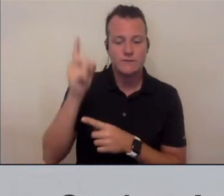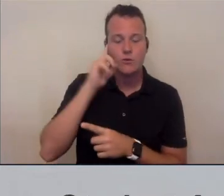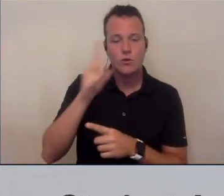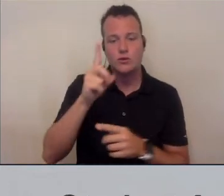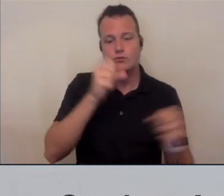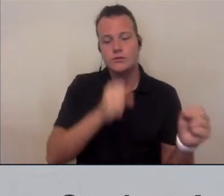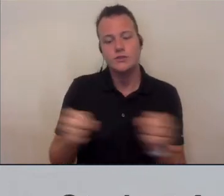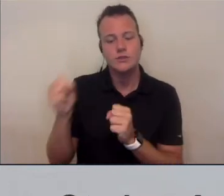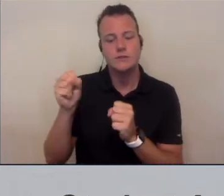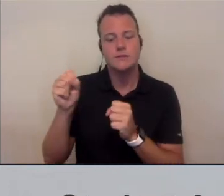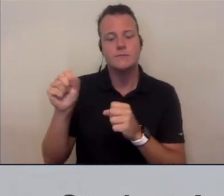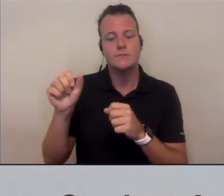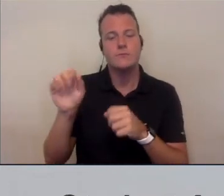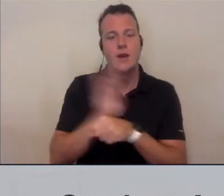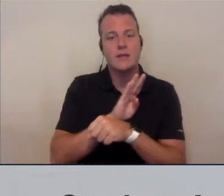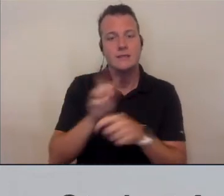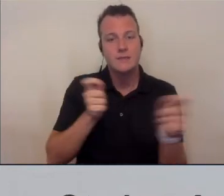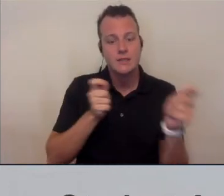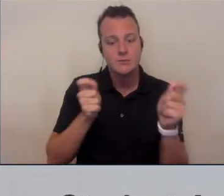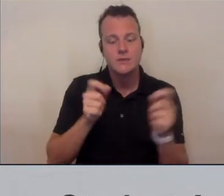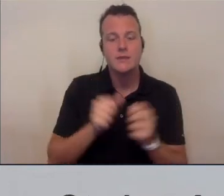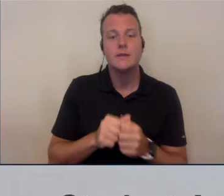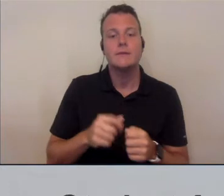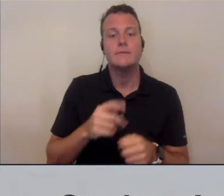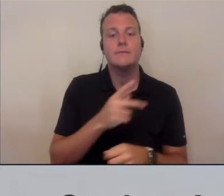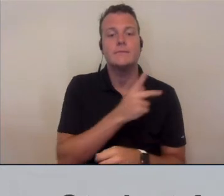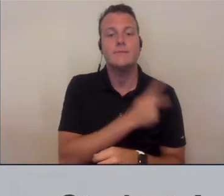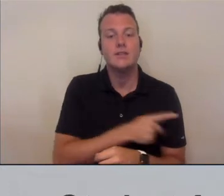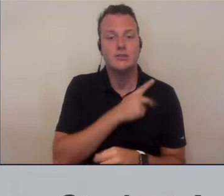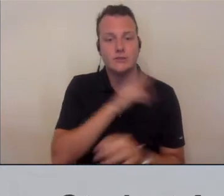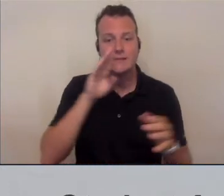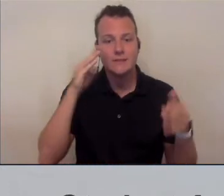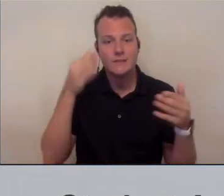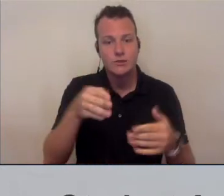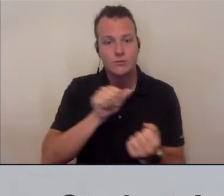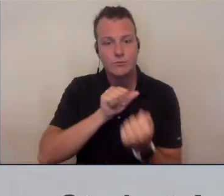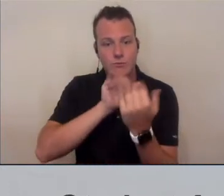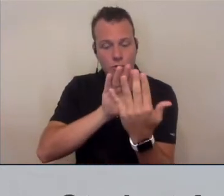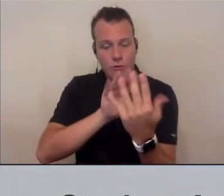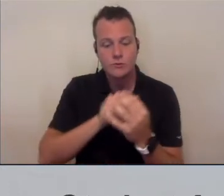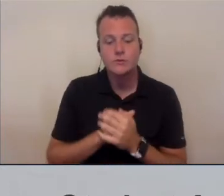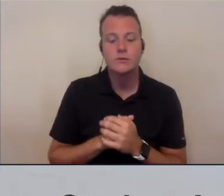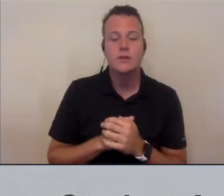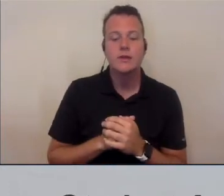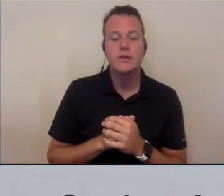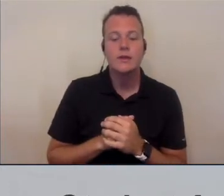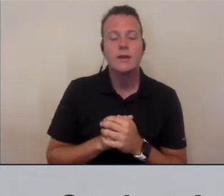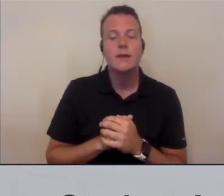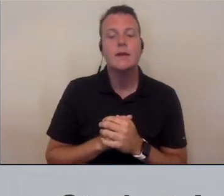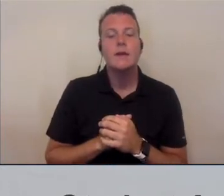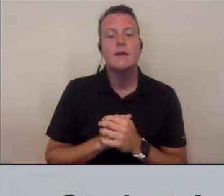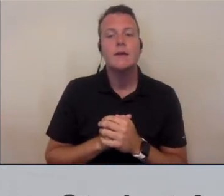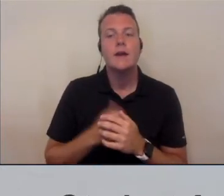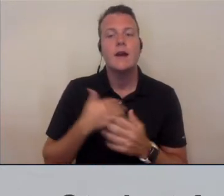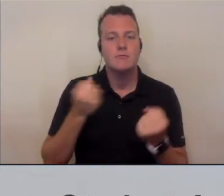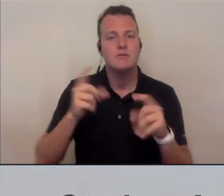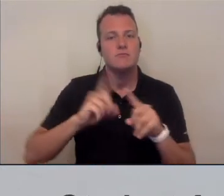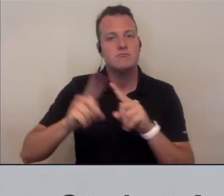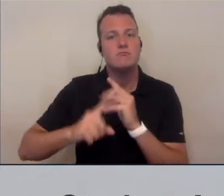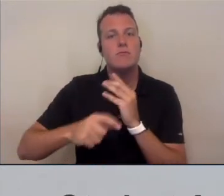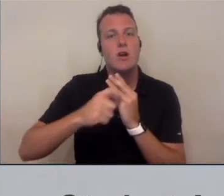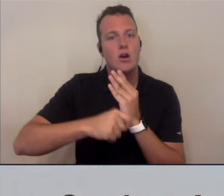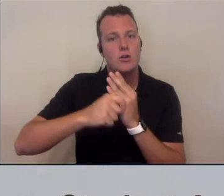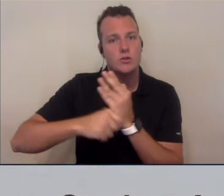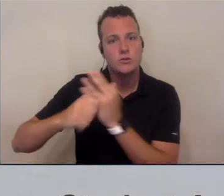a patient-centered approach, business and procedural considerations, and has authored articles in various